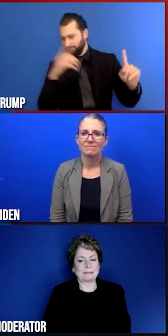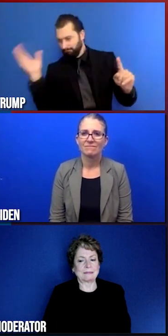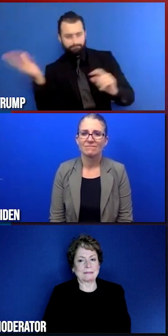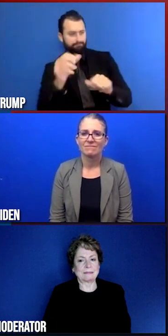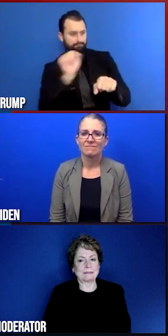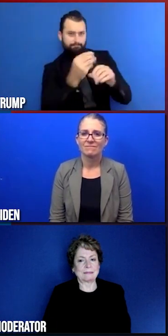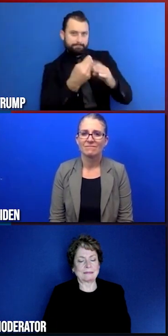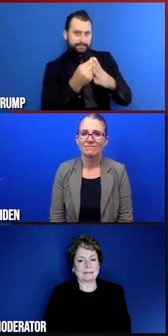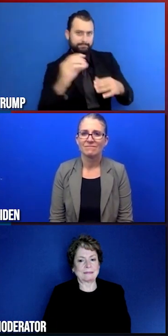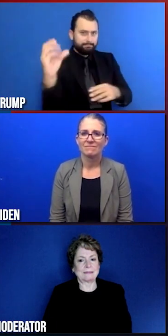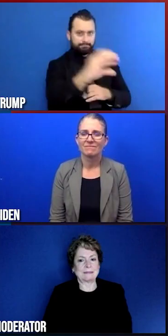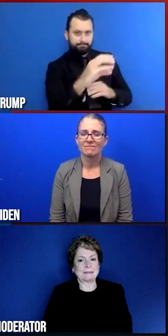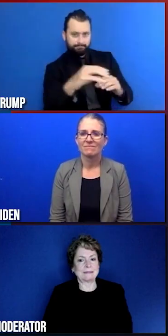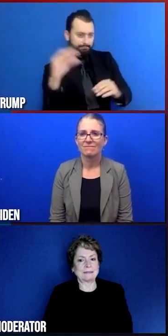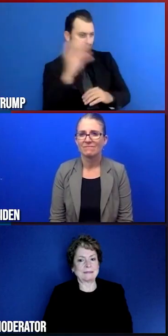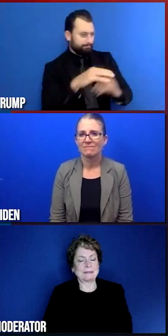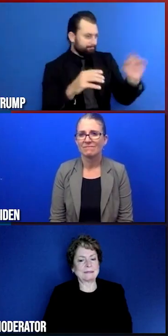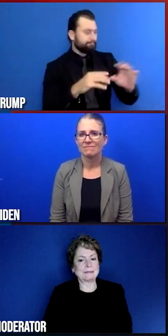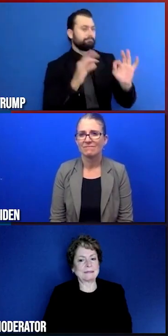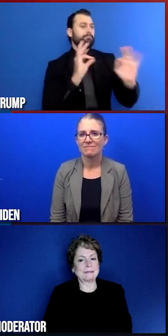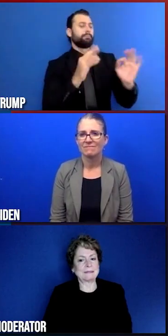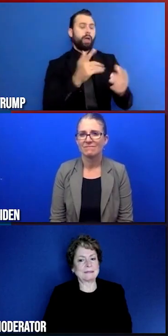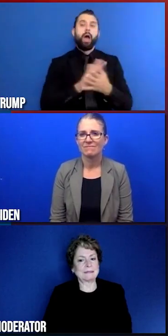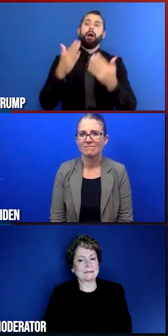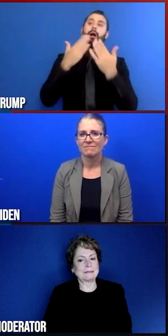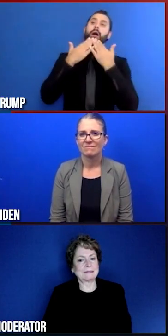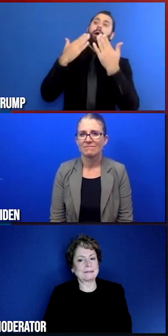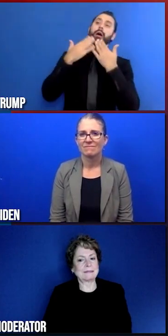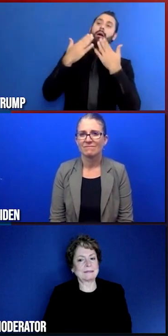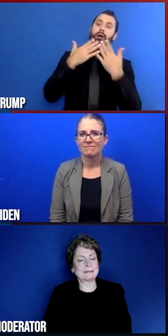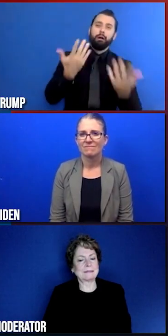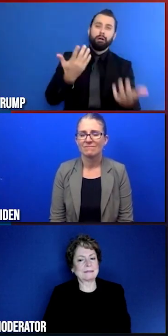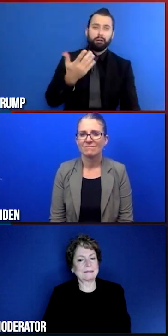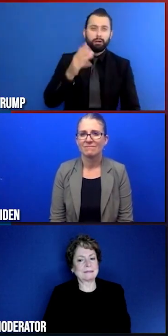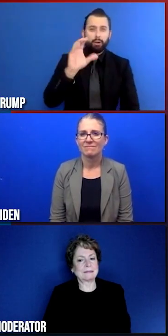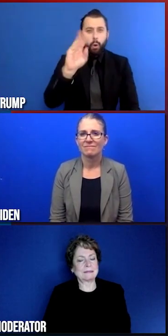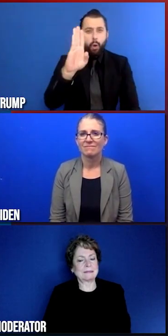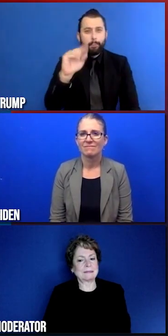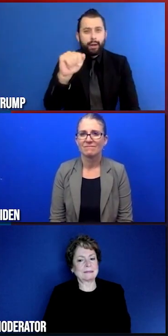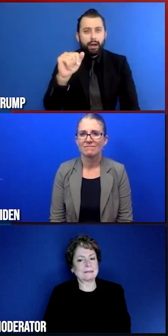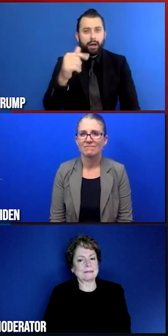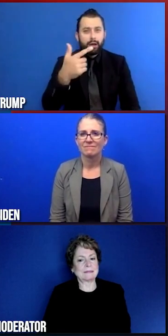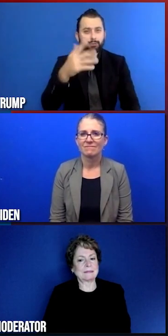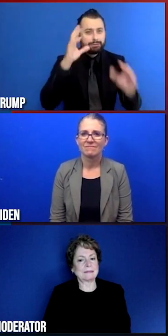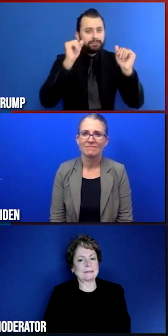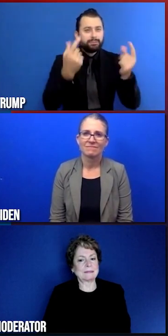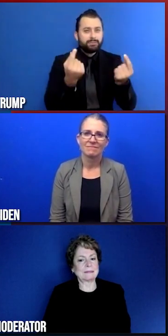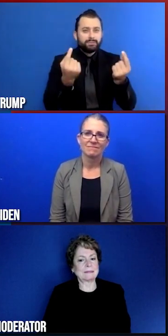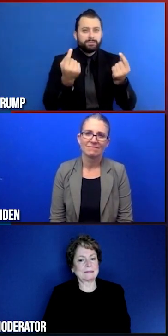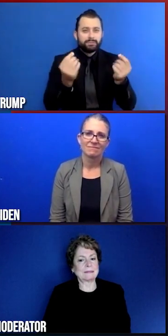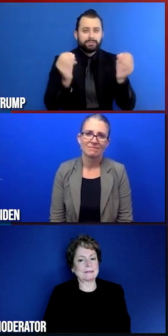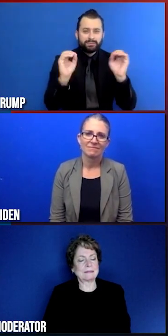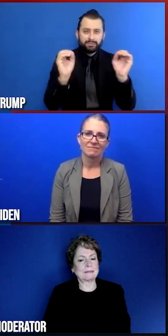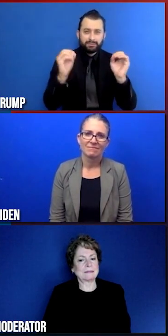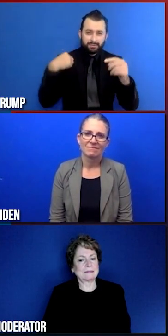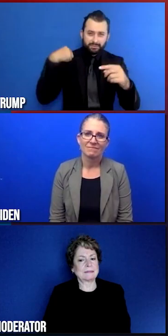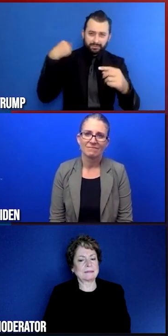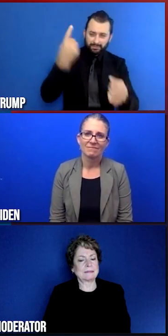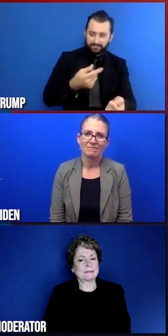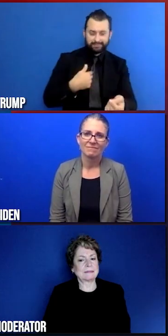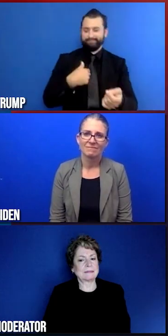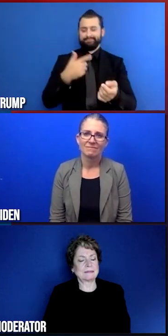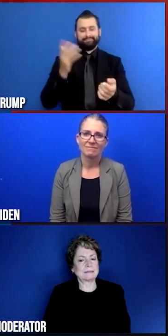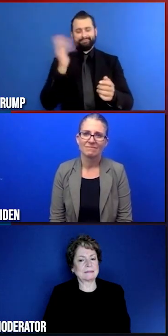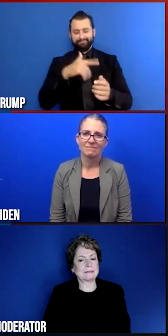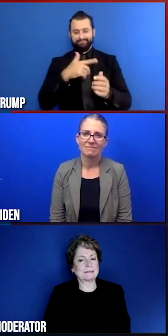long-term funding, and I gave them more money than they asked for because they said, I think you need more. And I said, the only bad part about this is I may